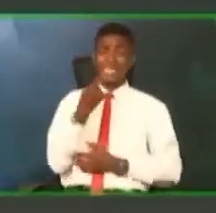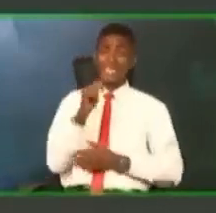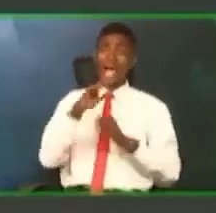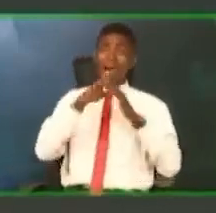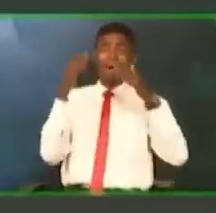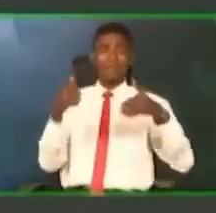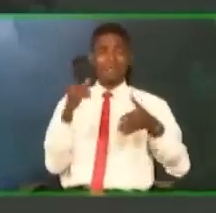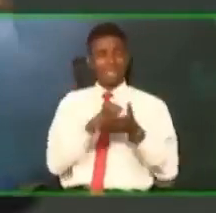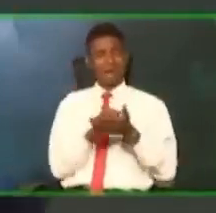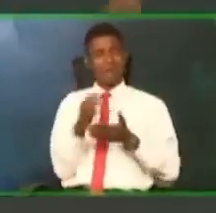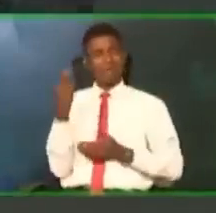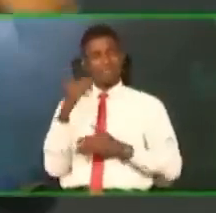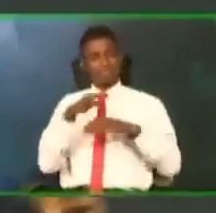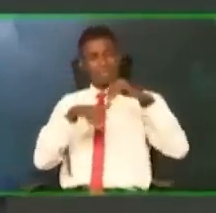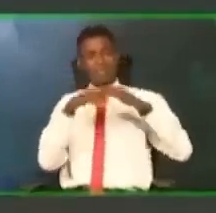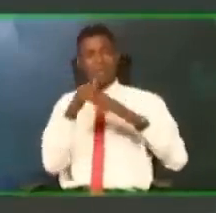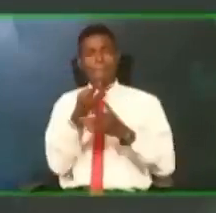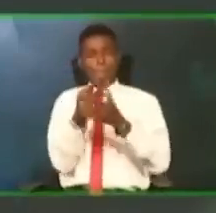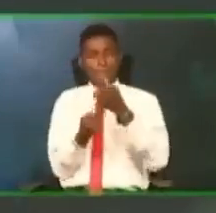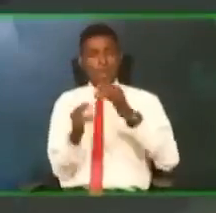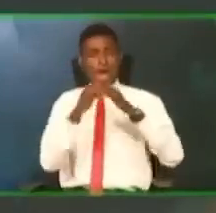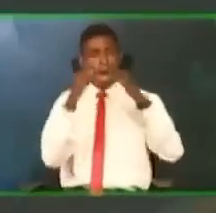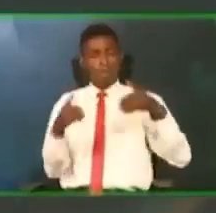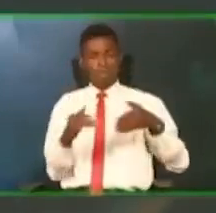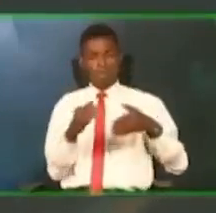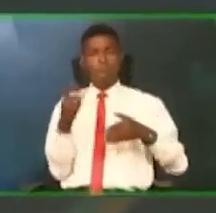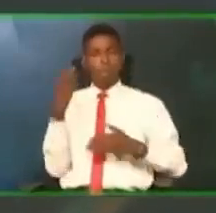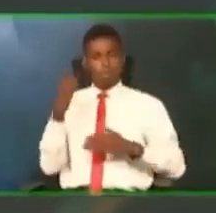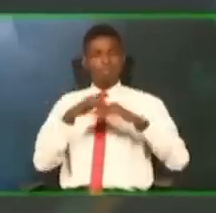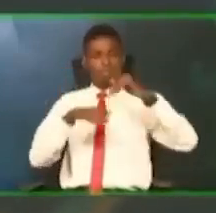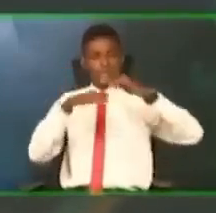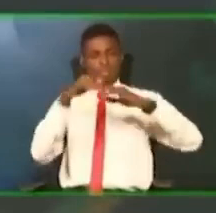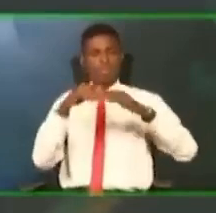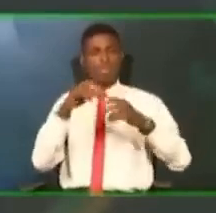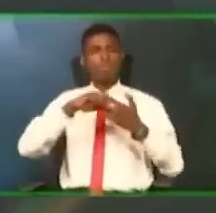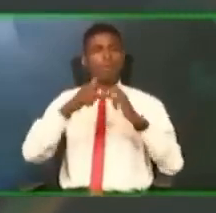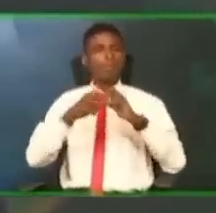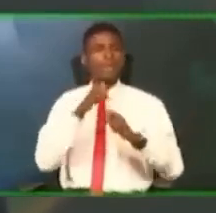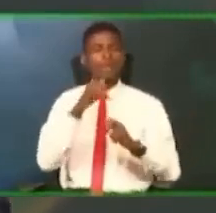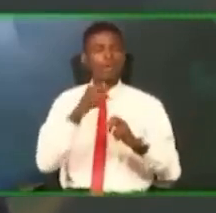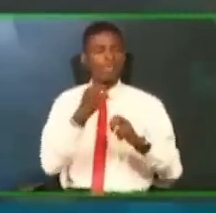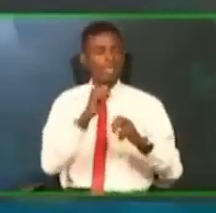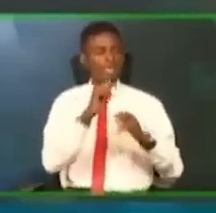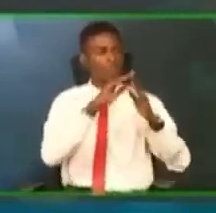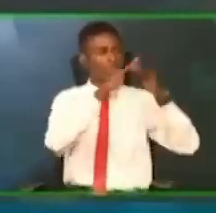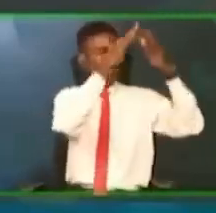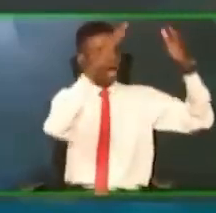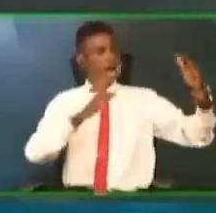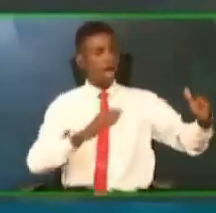Both houses were built. The problem is not the building. The problem is what it is built on.